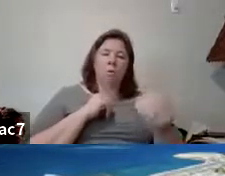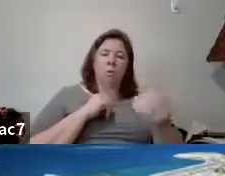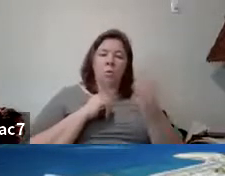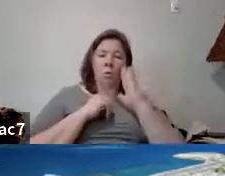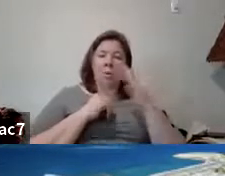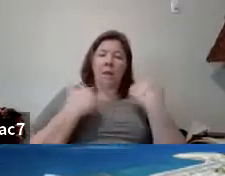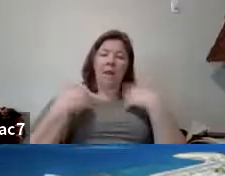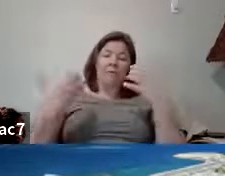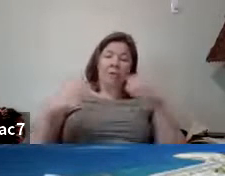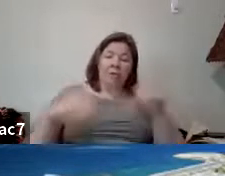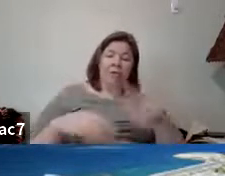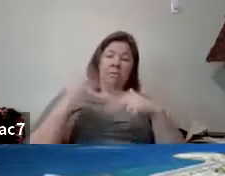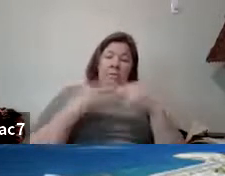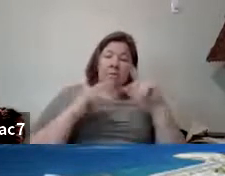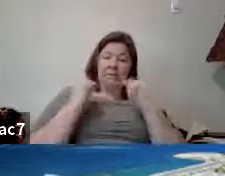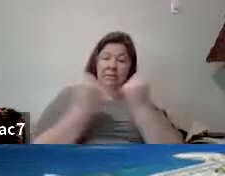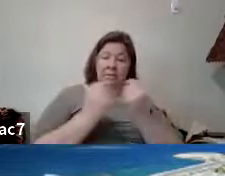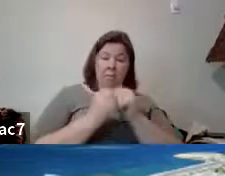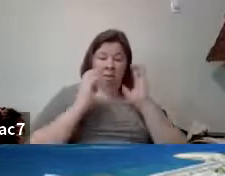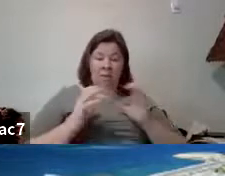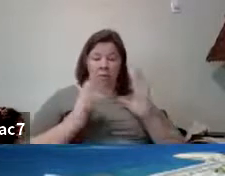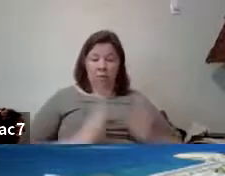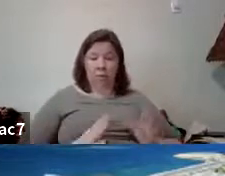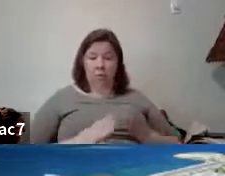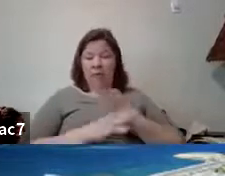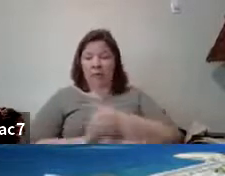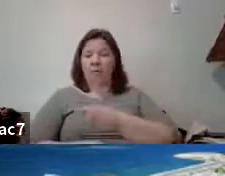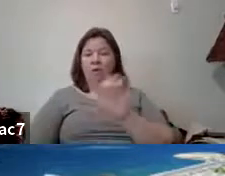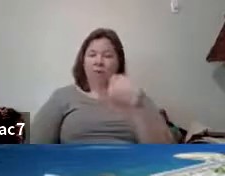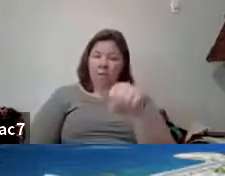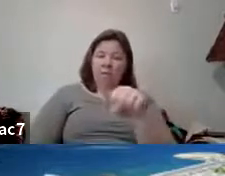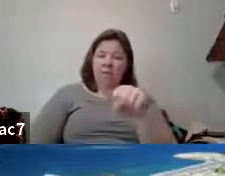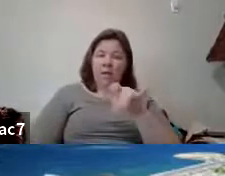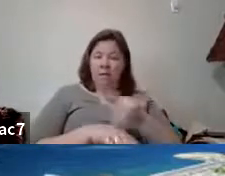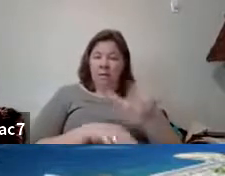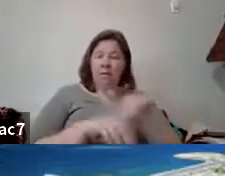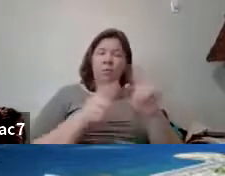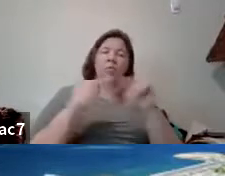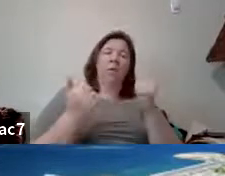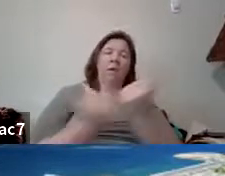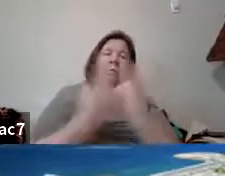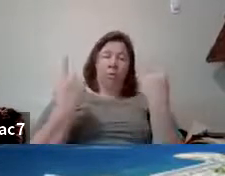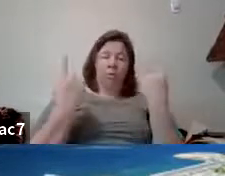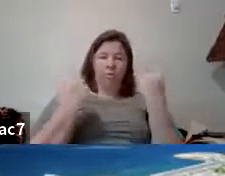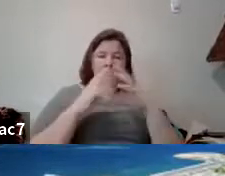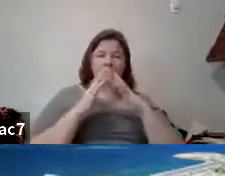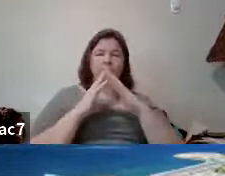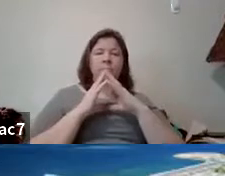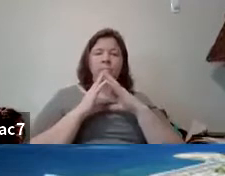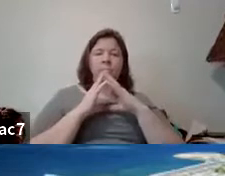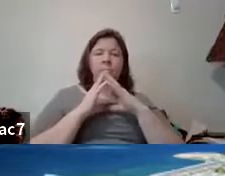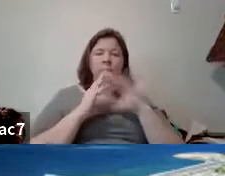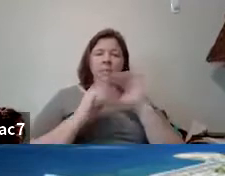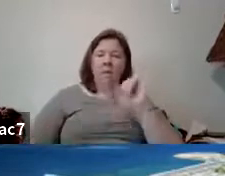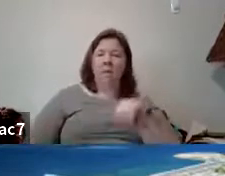be a chance to build your team with customers after the fact. So yes, that's available to everybody. Okay. Okay, that's